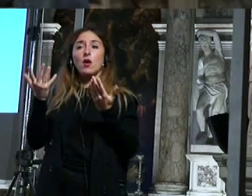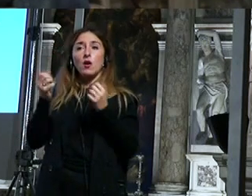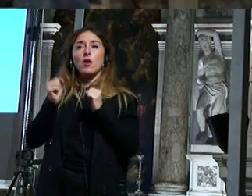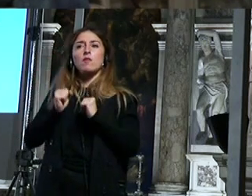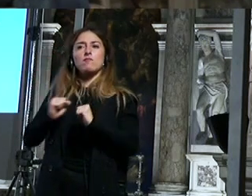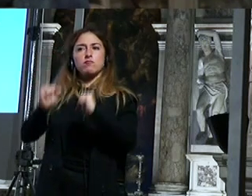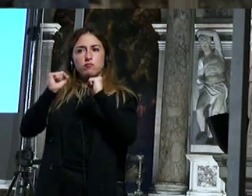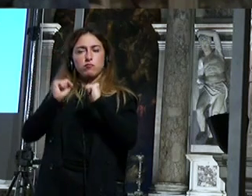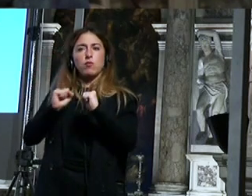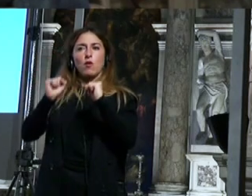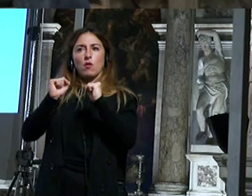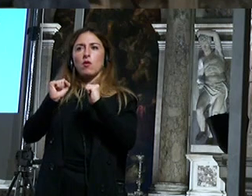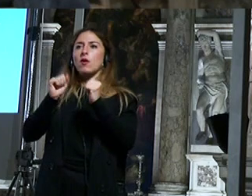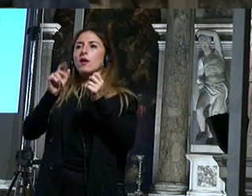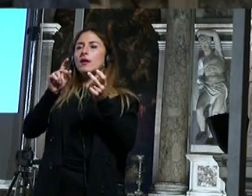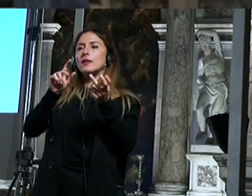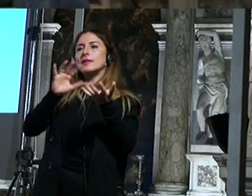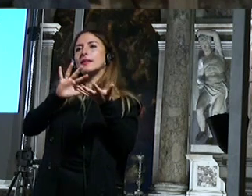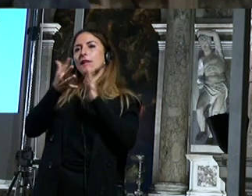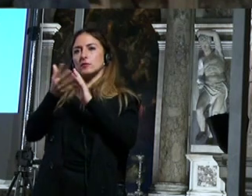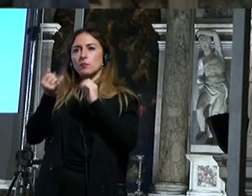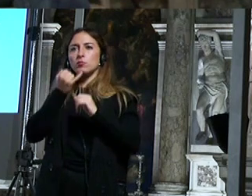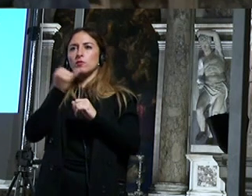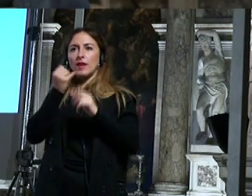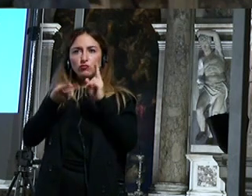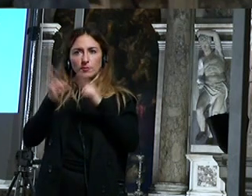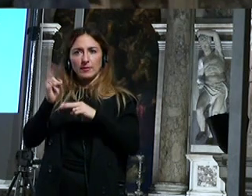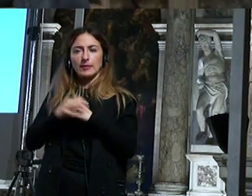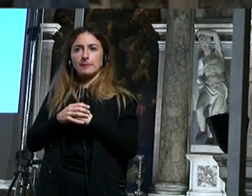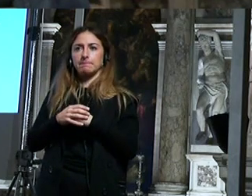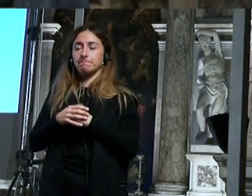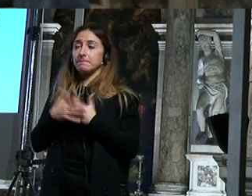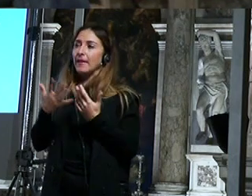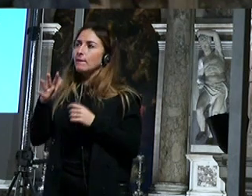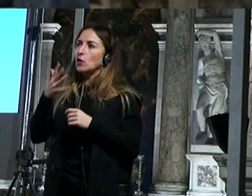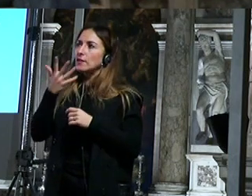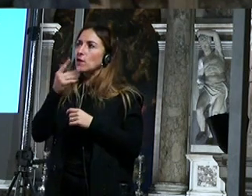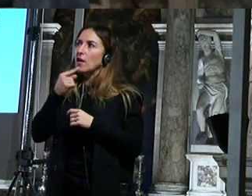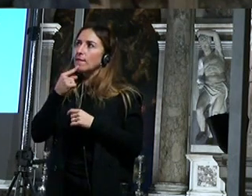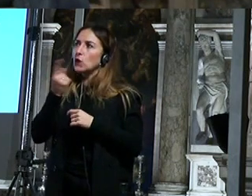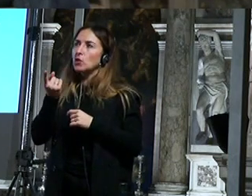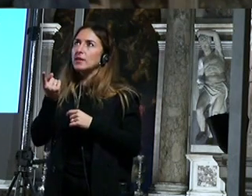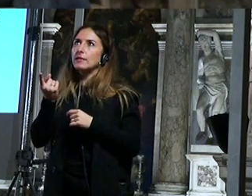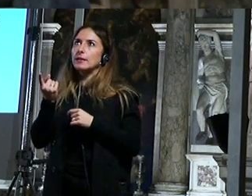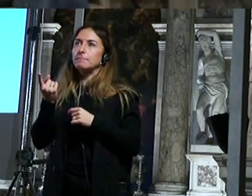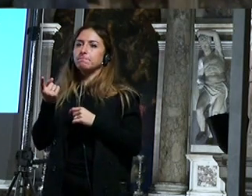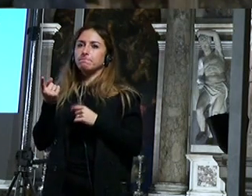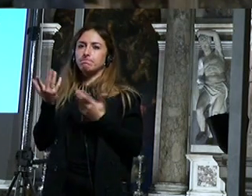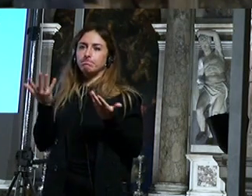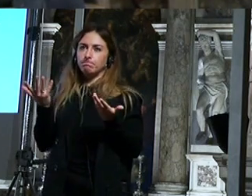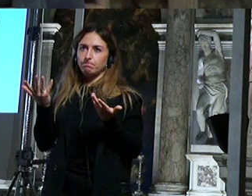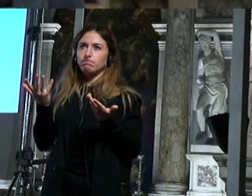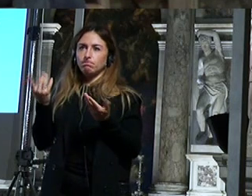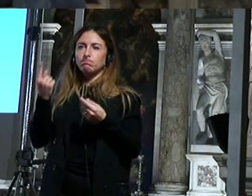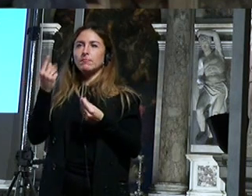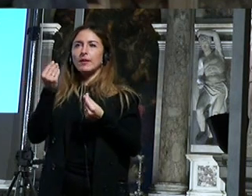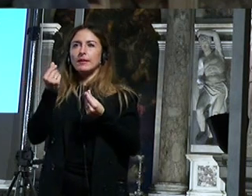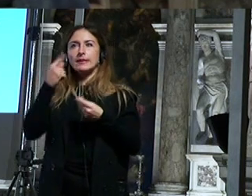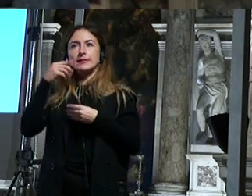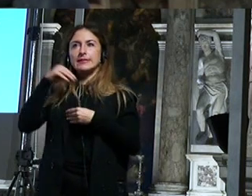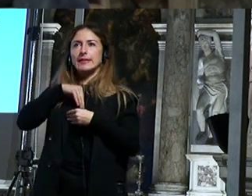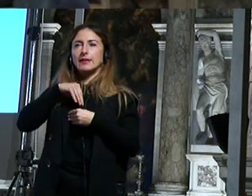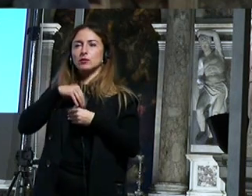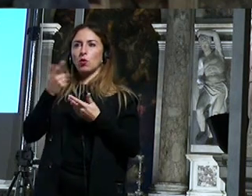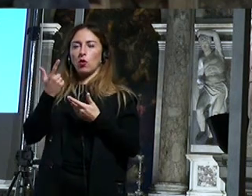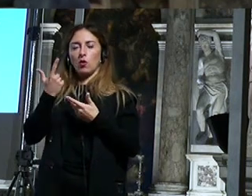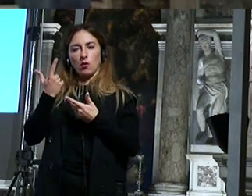meant, is that there isn't that sense of rootedness that typically one associates to a place. I